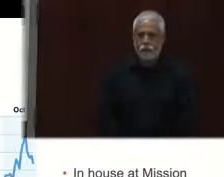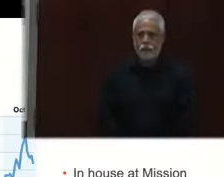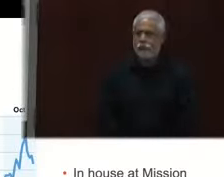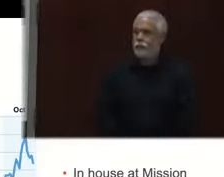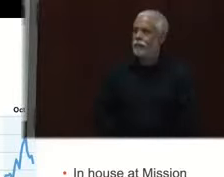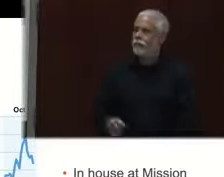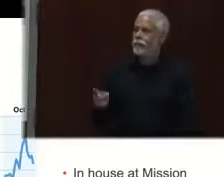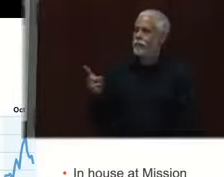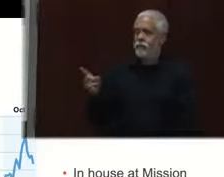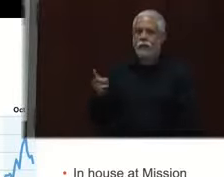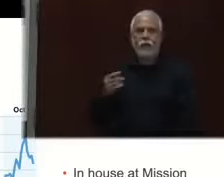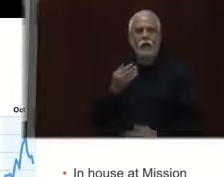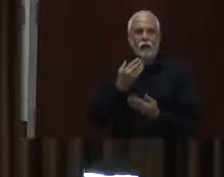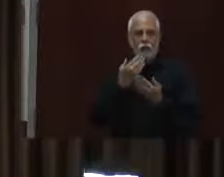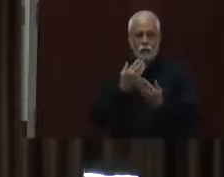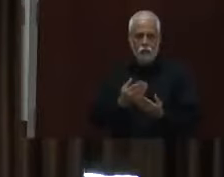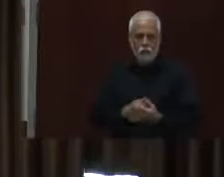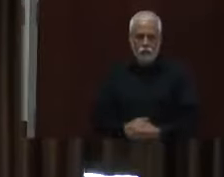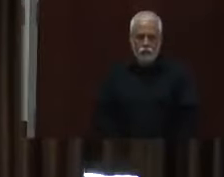Thank you.